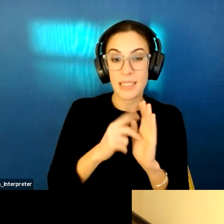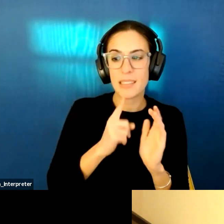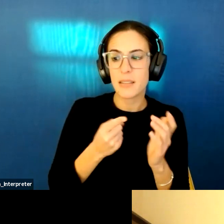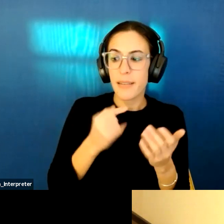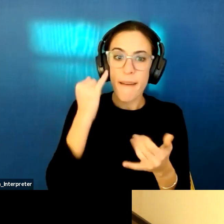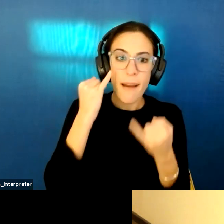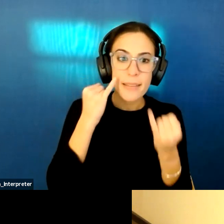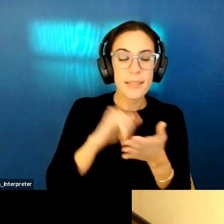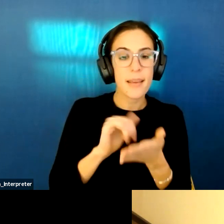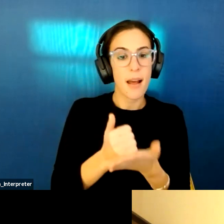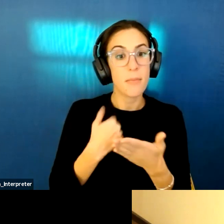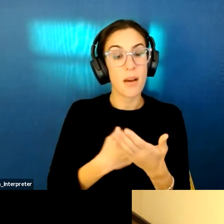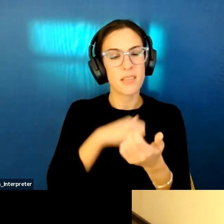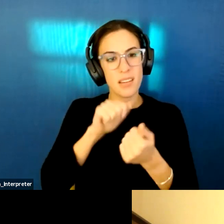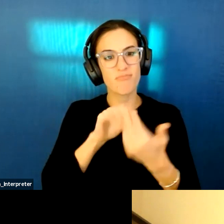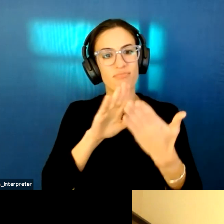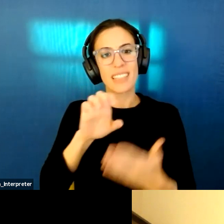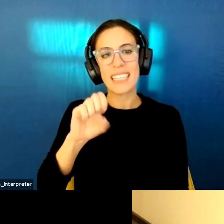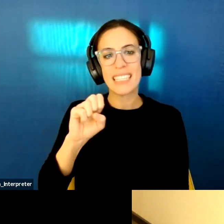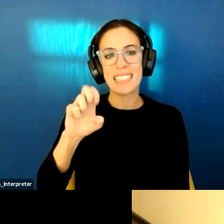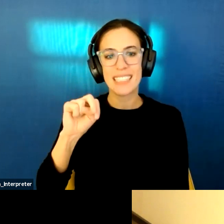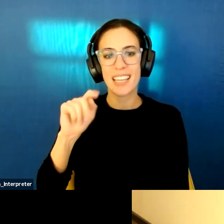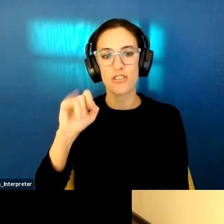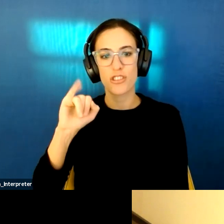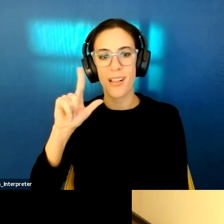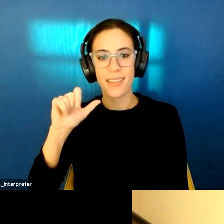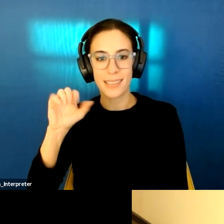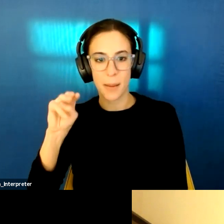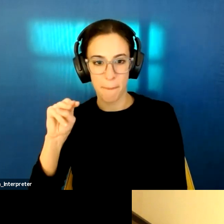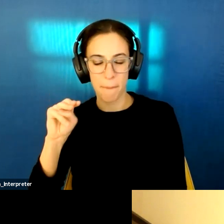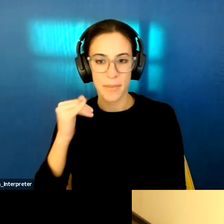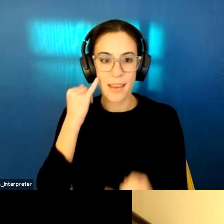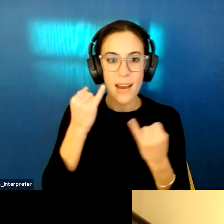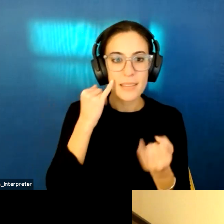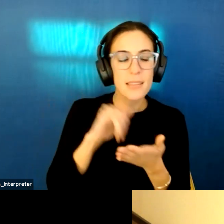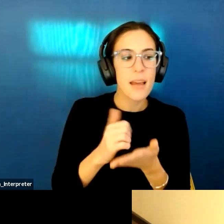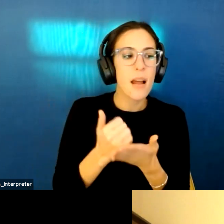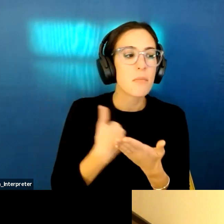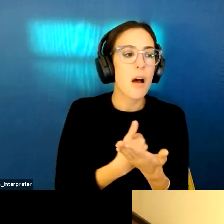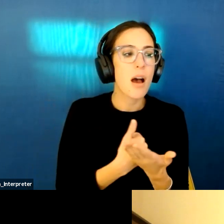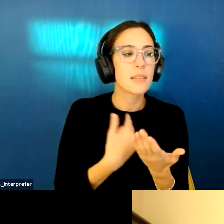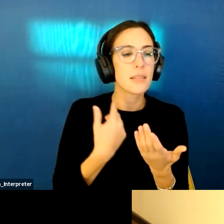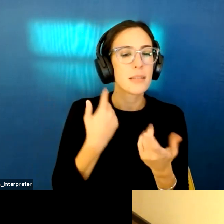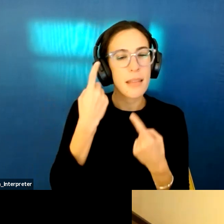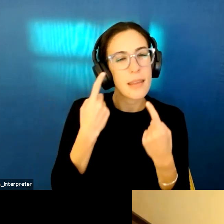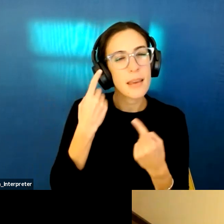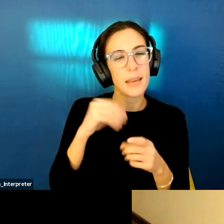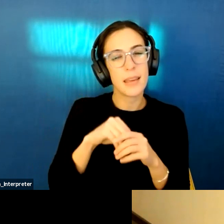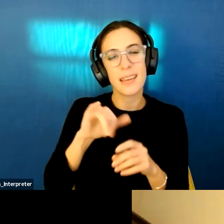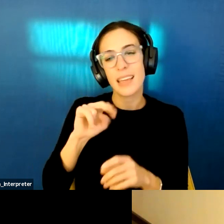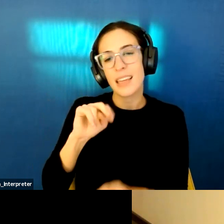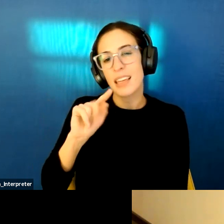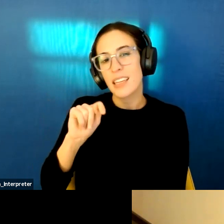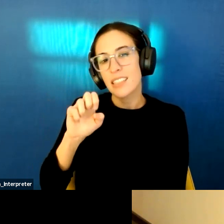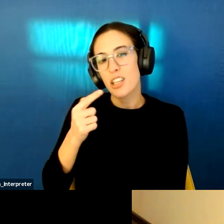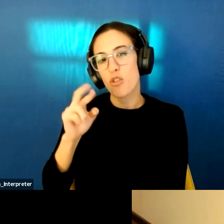confront essentialism, right? And ideas that help us begin to think in integrative or systems way